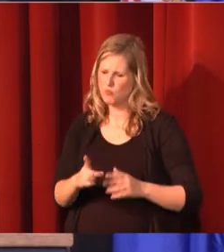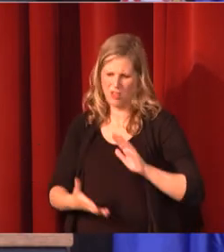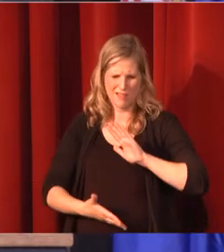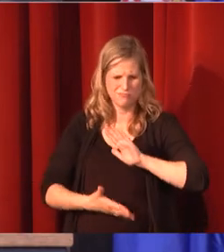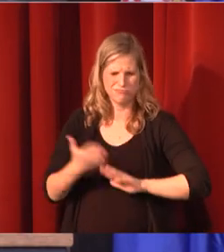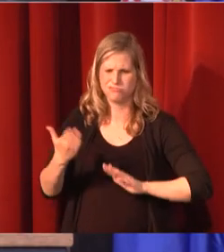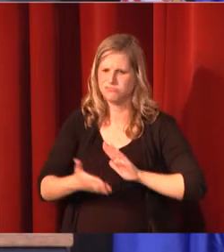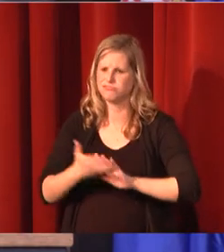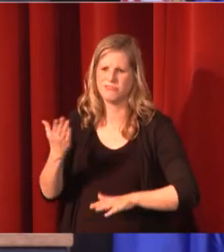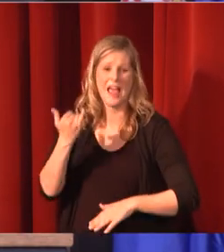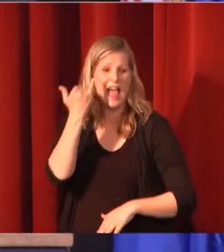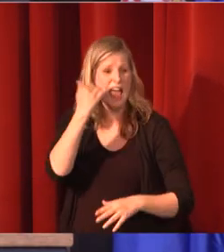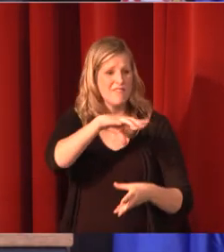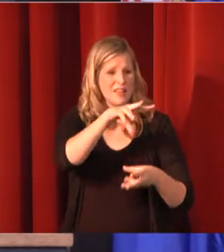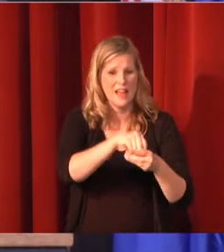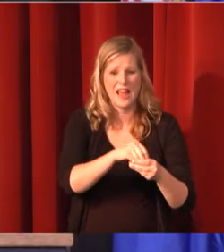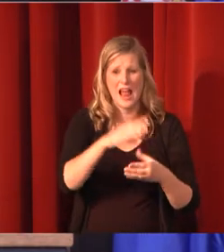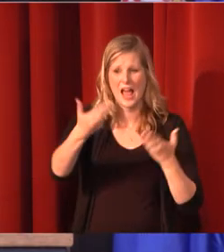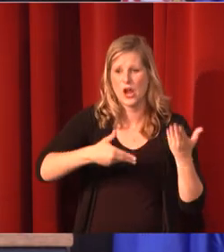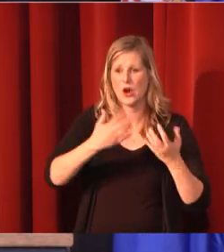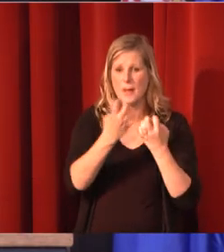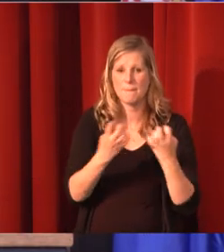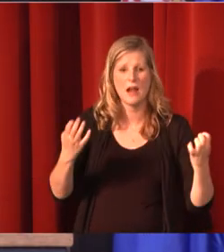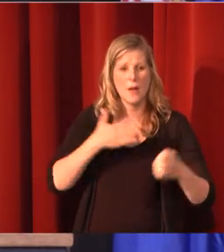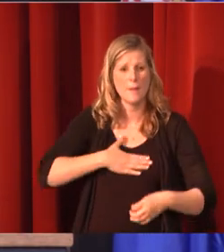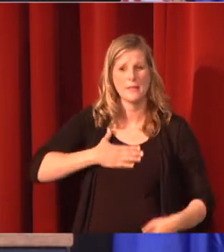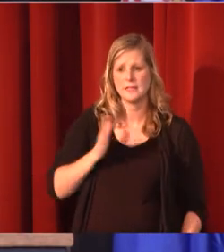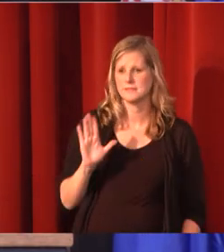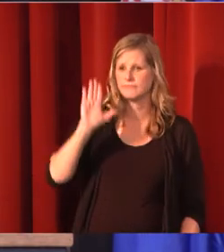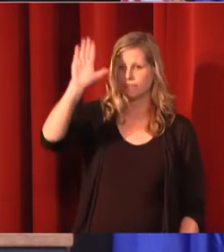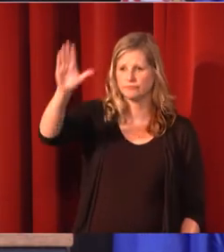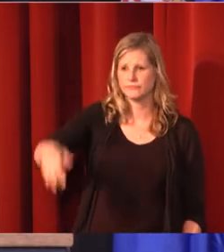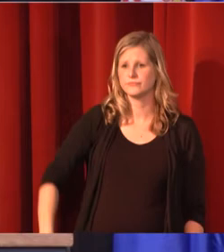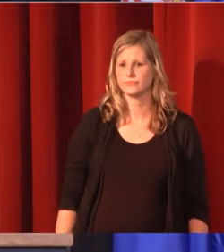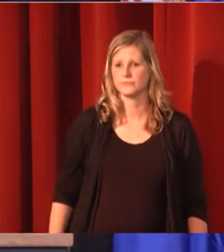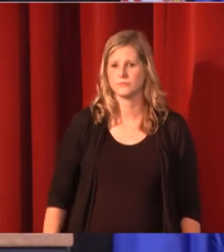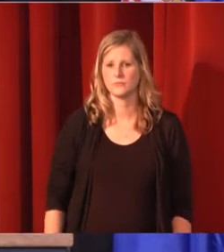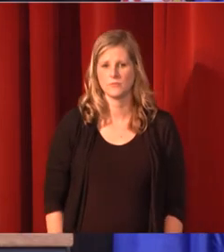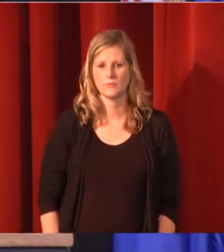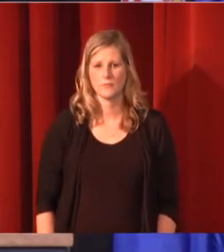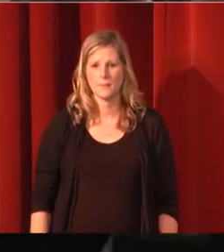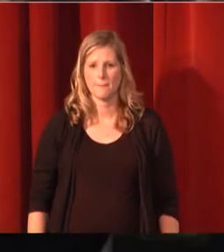if you served on one of our hiring panels would you wave your hand and be recognized